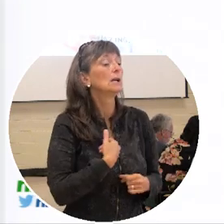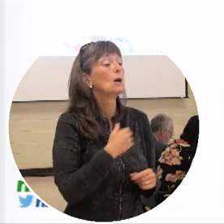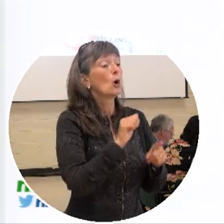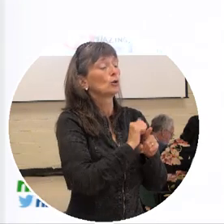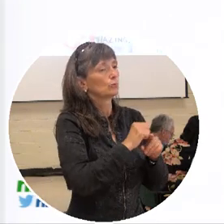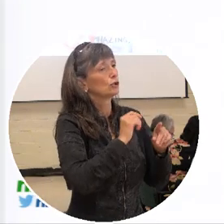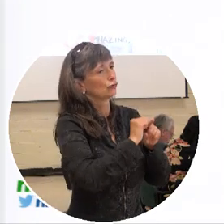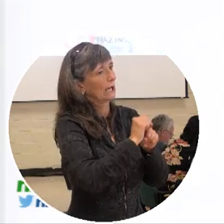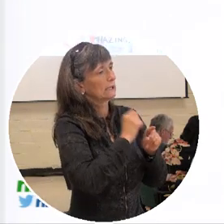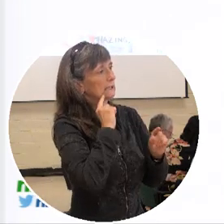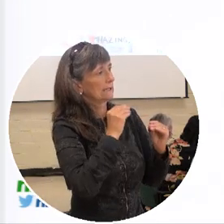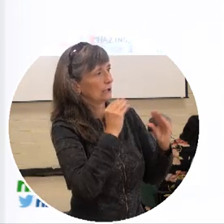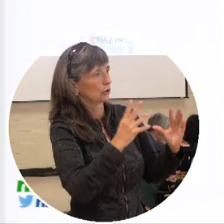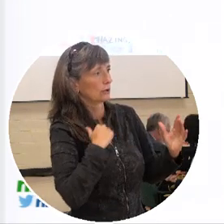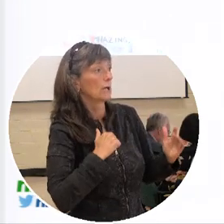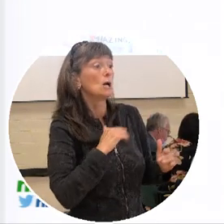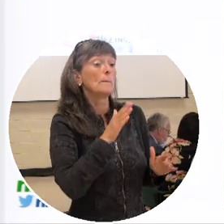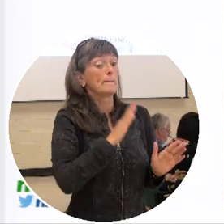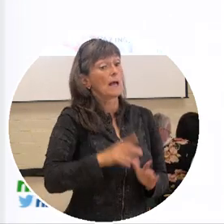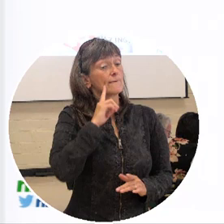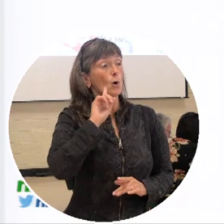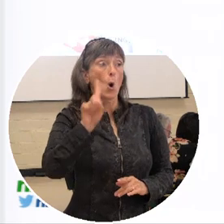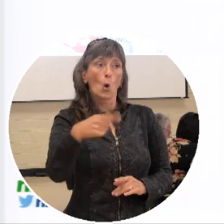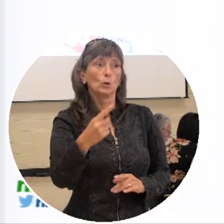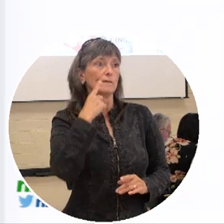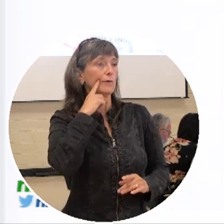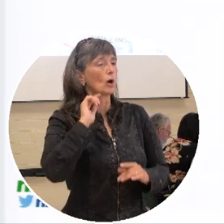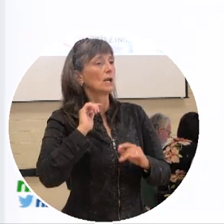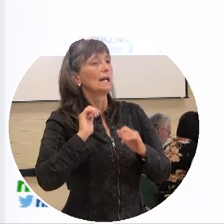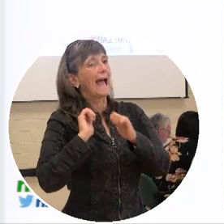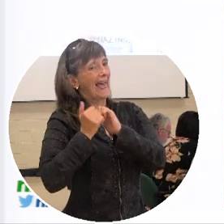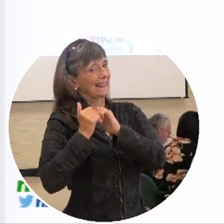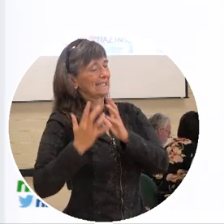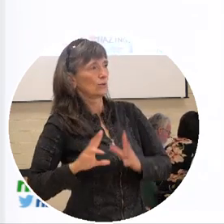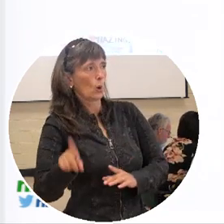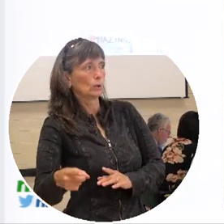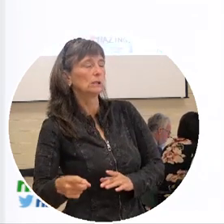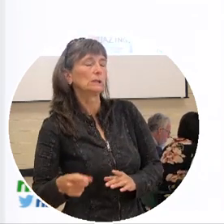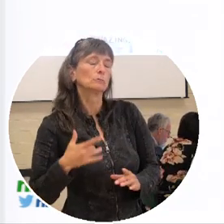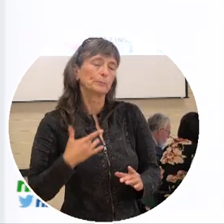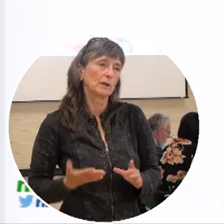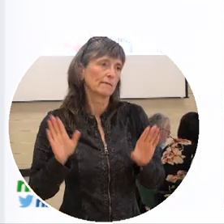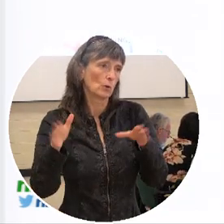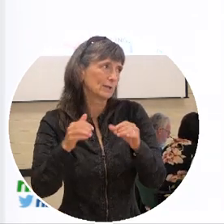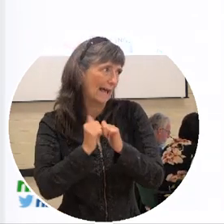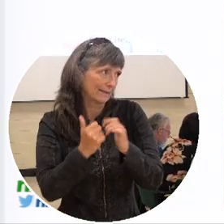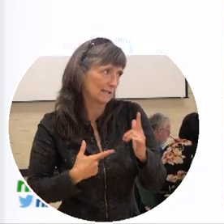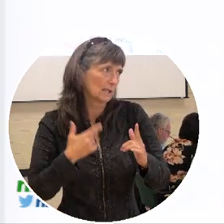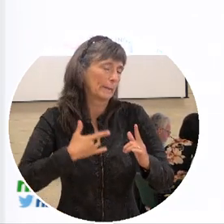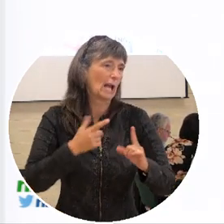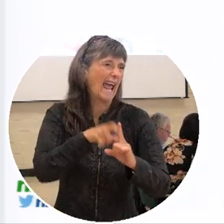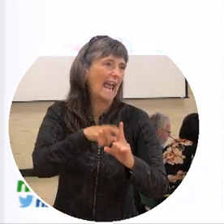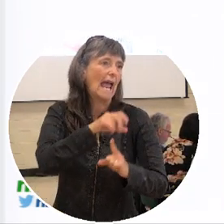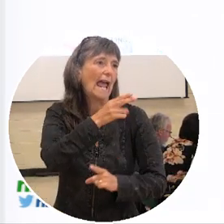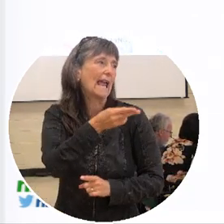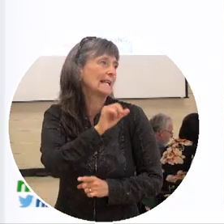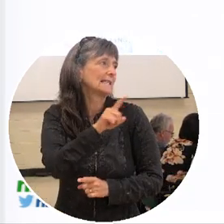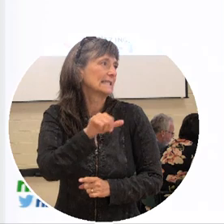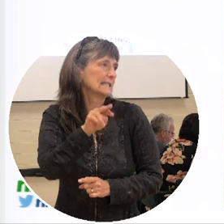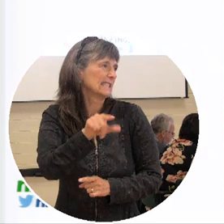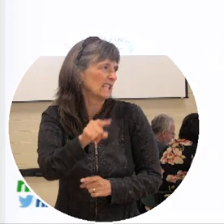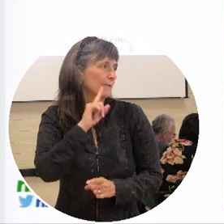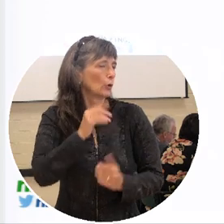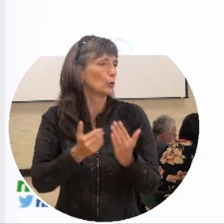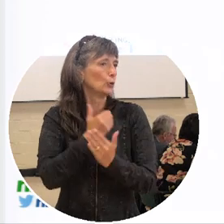It's intended for everyone. It's not just for athletes, but of course there is a focus on the athletic program as well. And it's for all students at